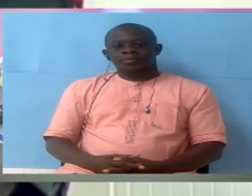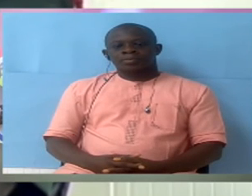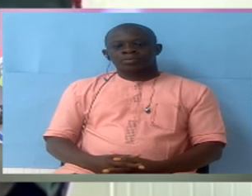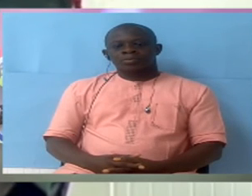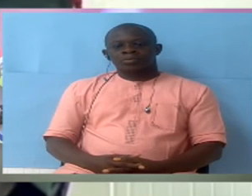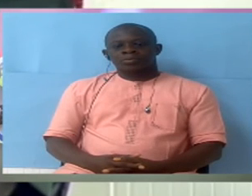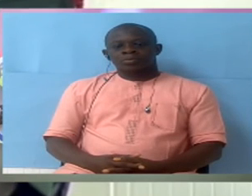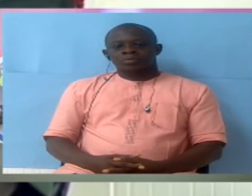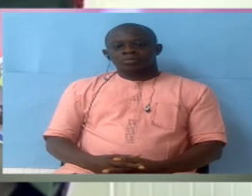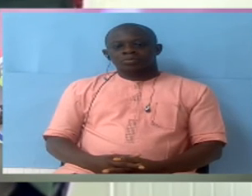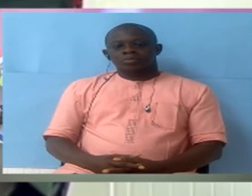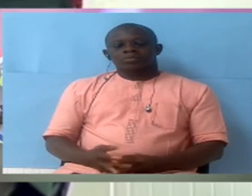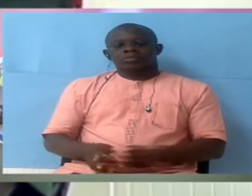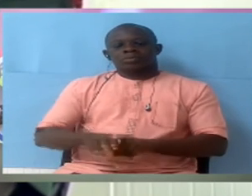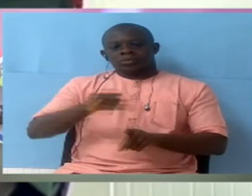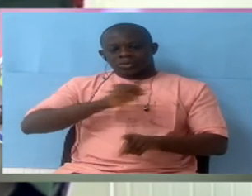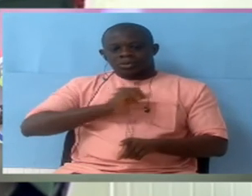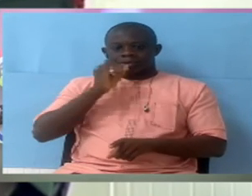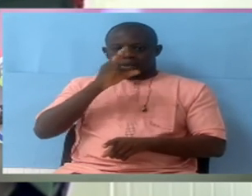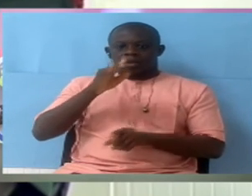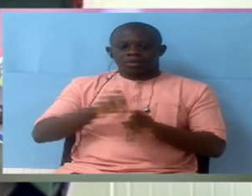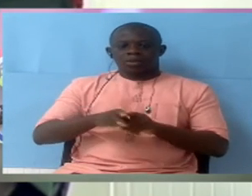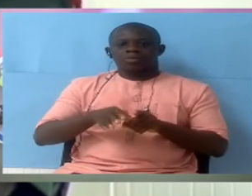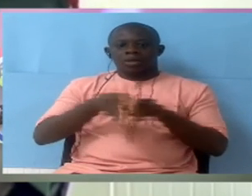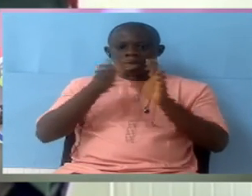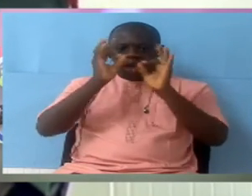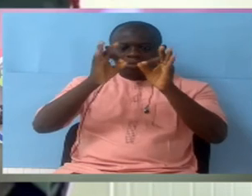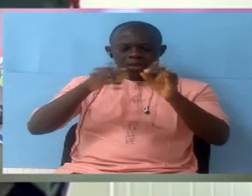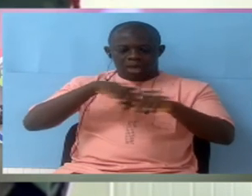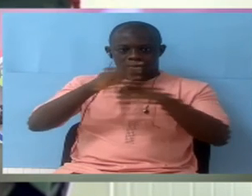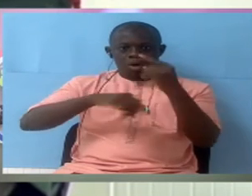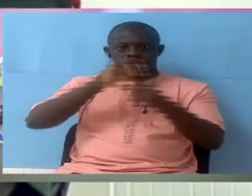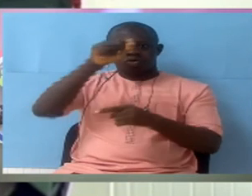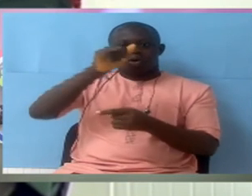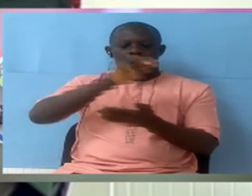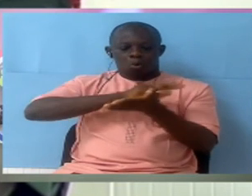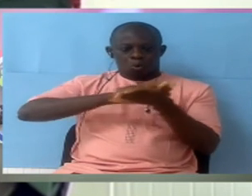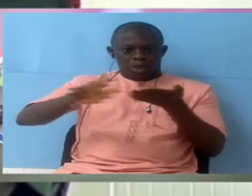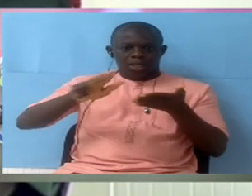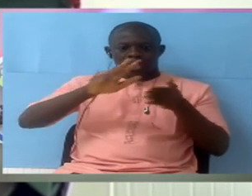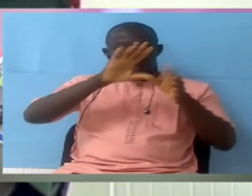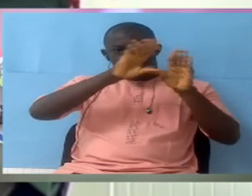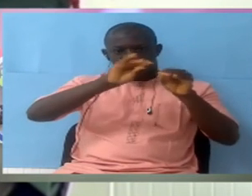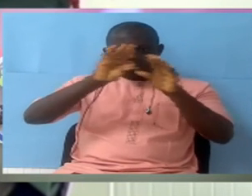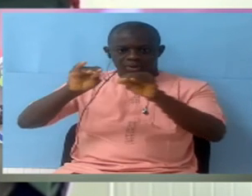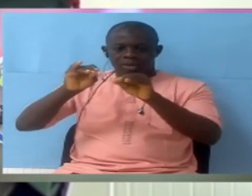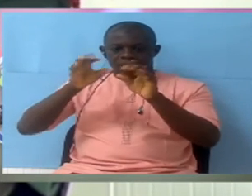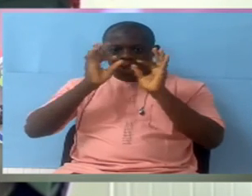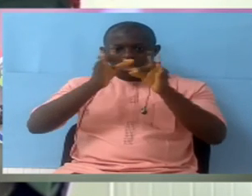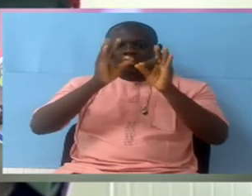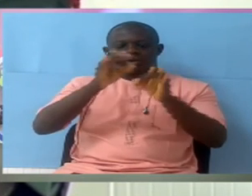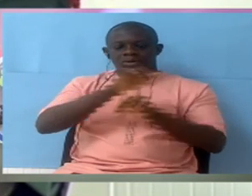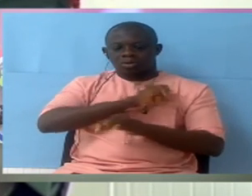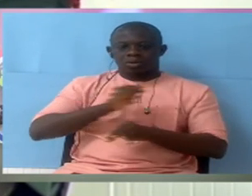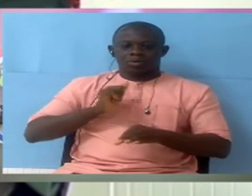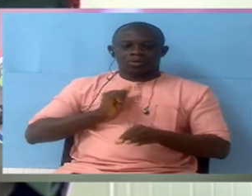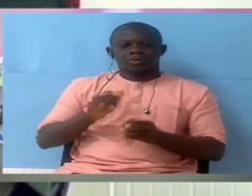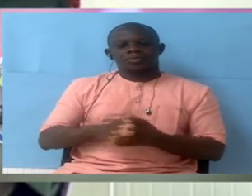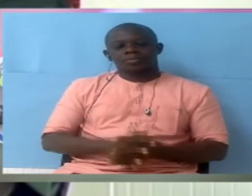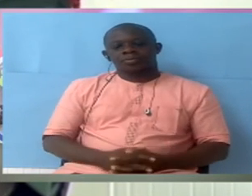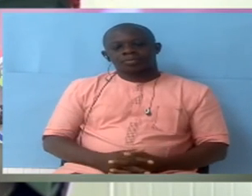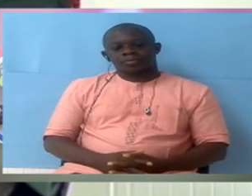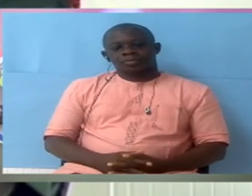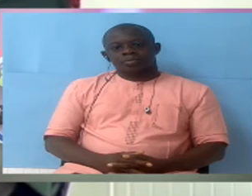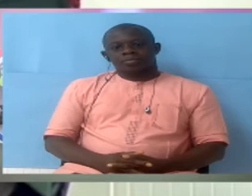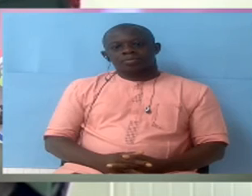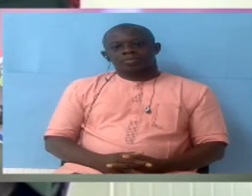He said that give us a rundown of your weekend activity. Munema wax ñu ci biir weekend bi lan nga don def.